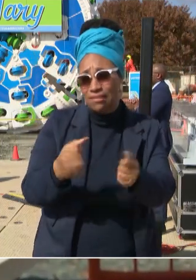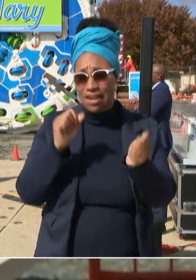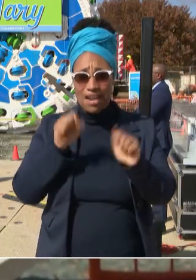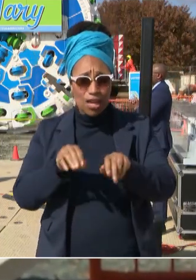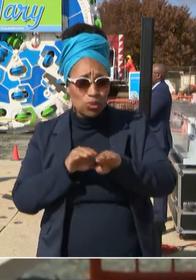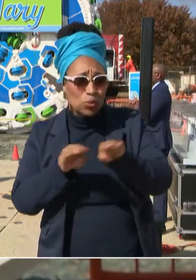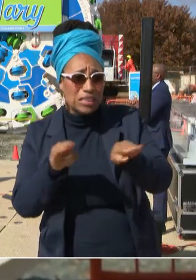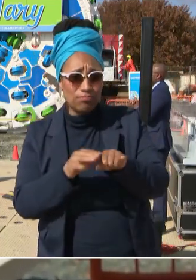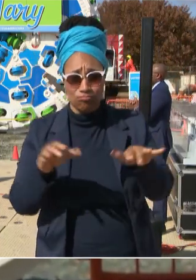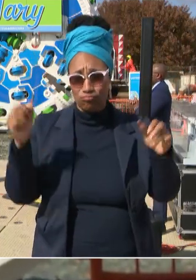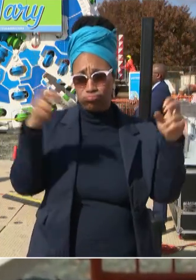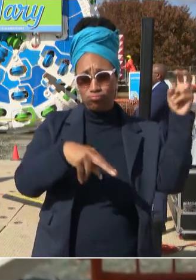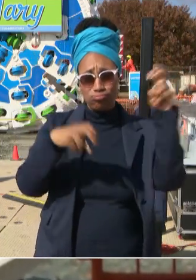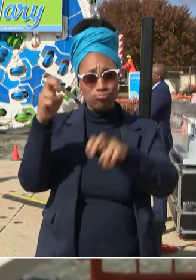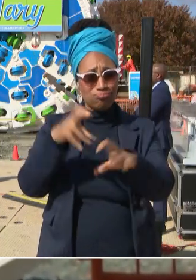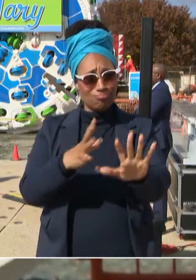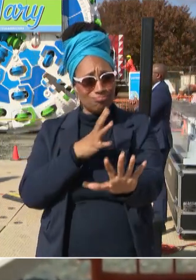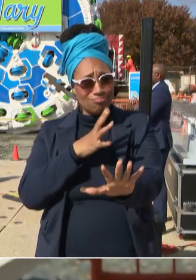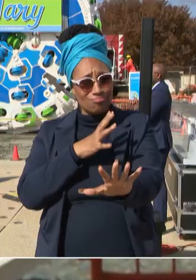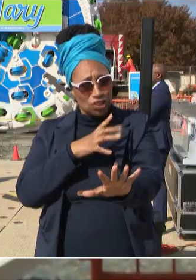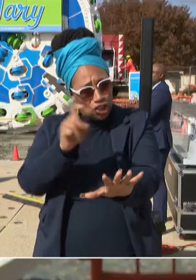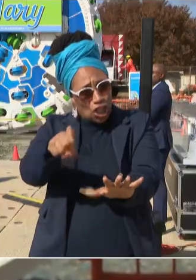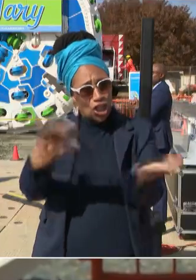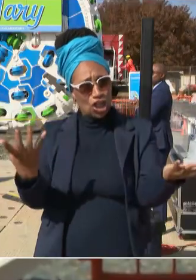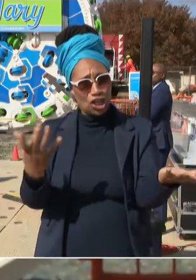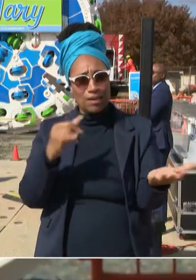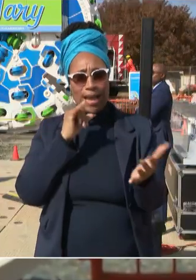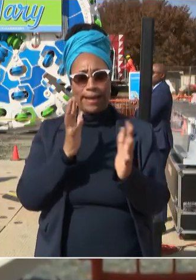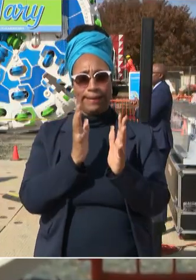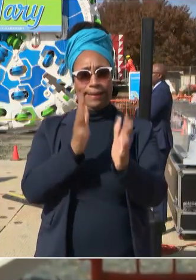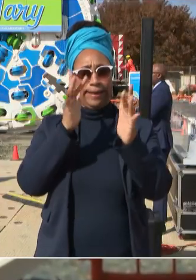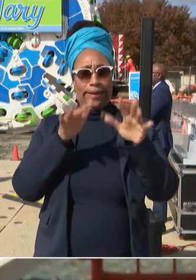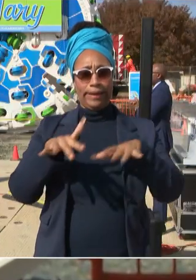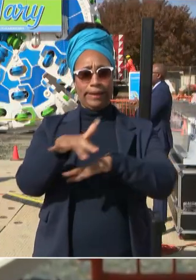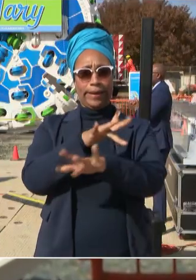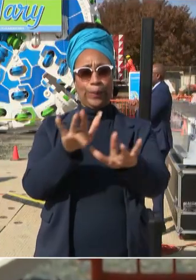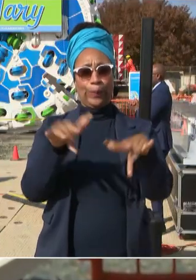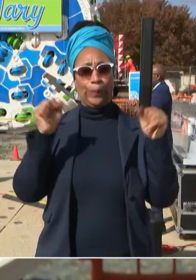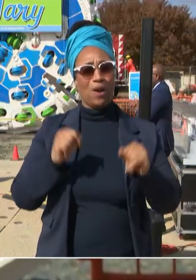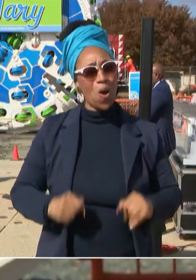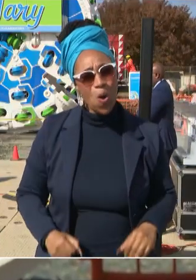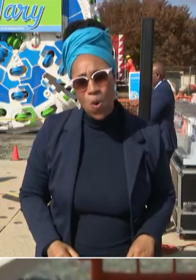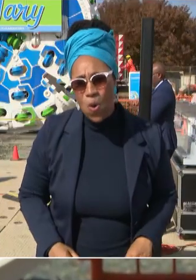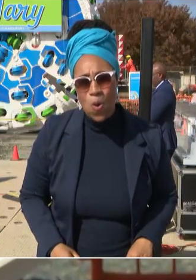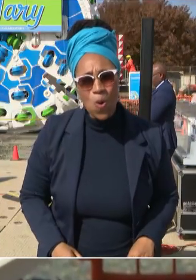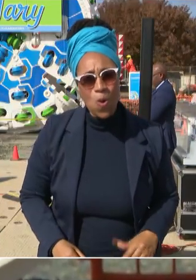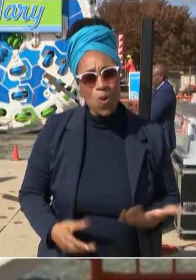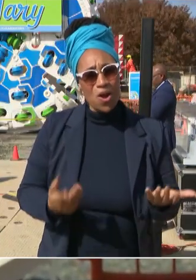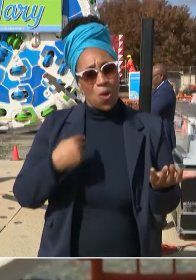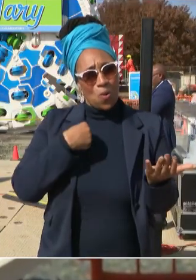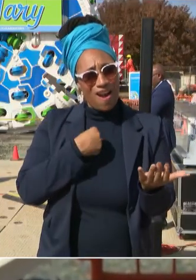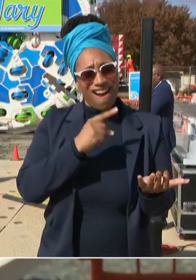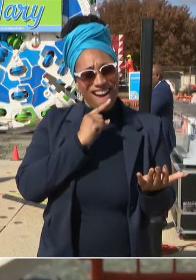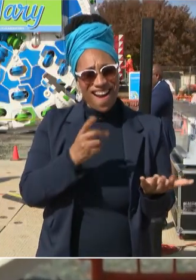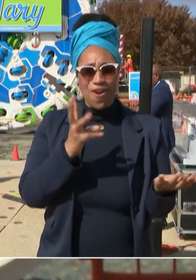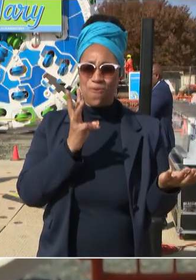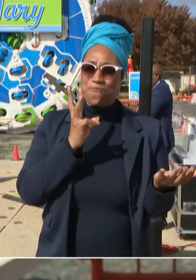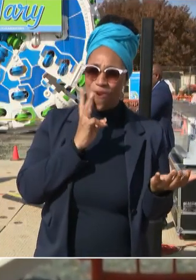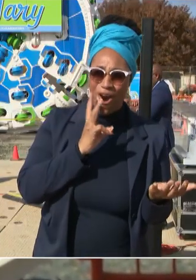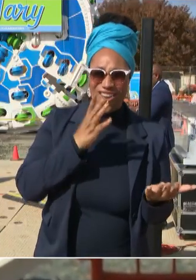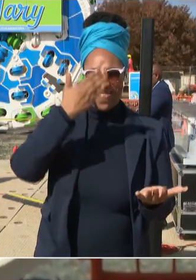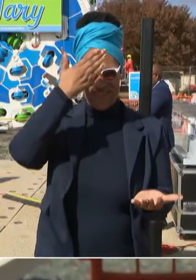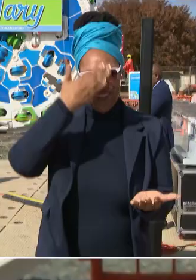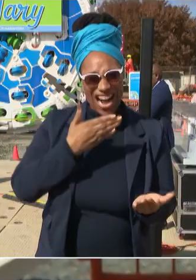we can say without equivocation that we are a waterfront city. The wharf is but one